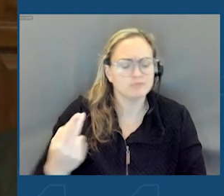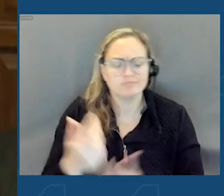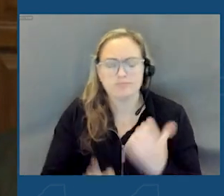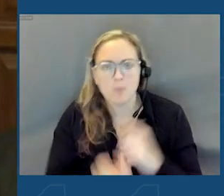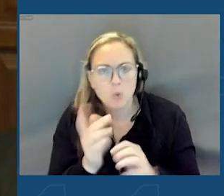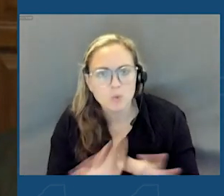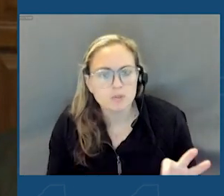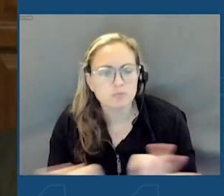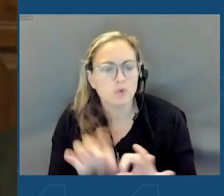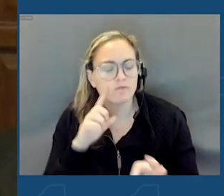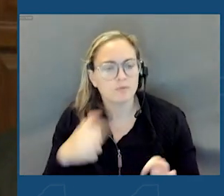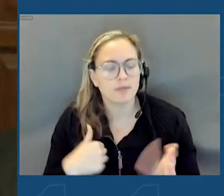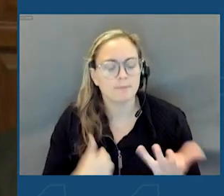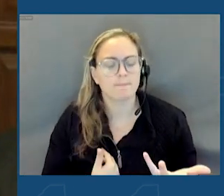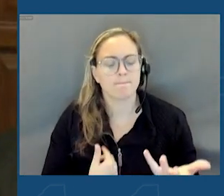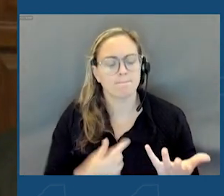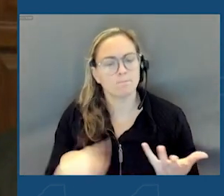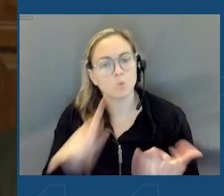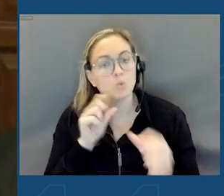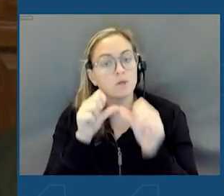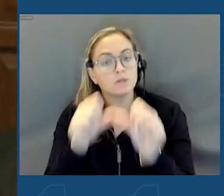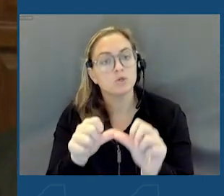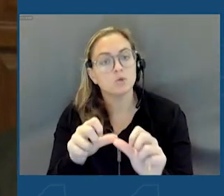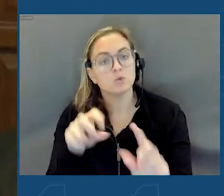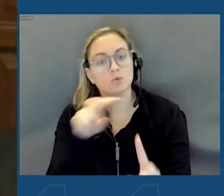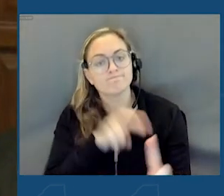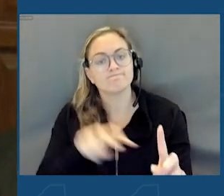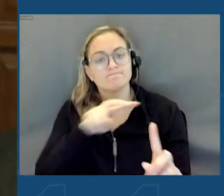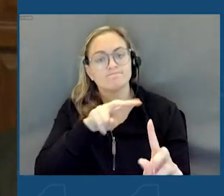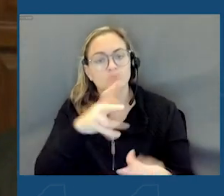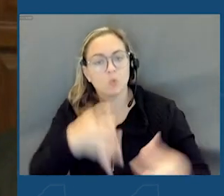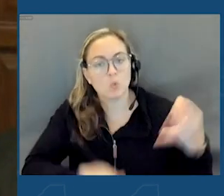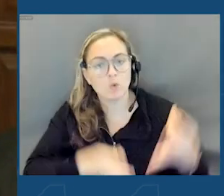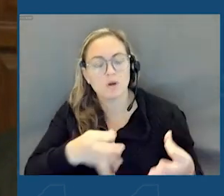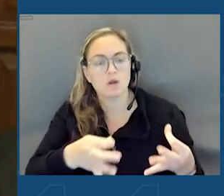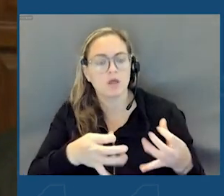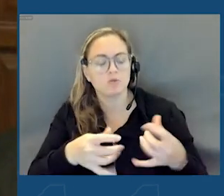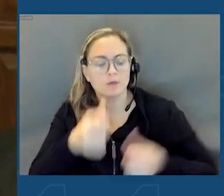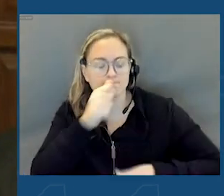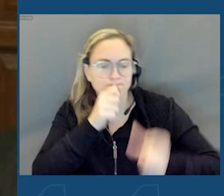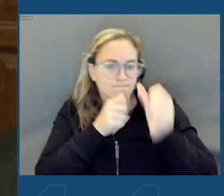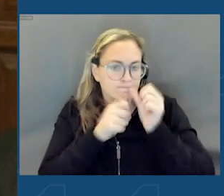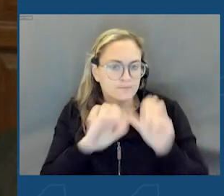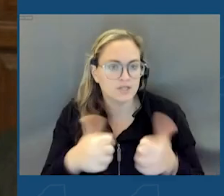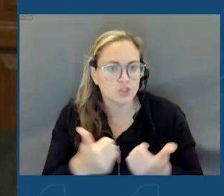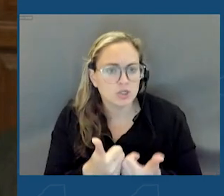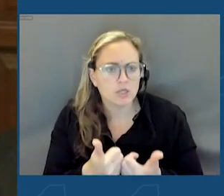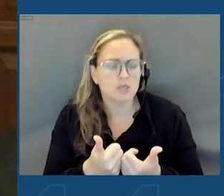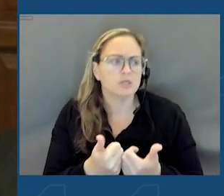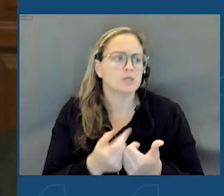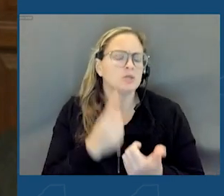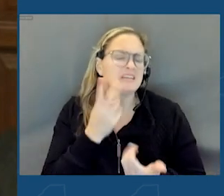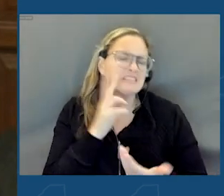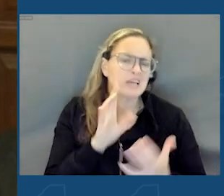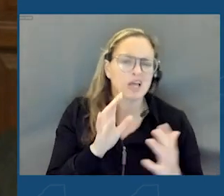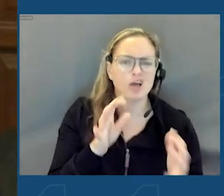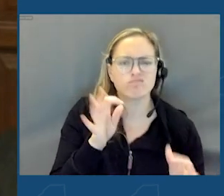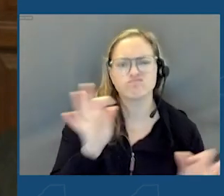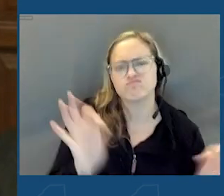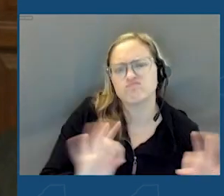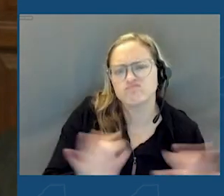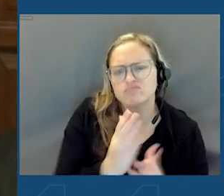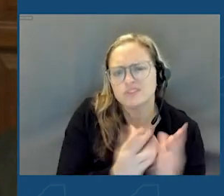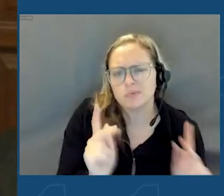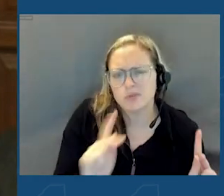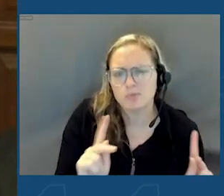me, that people continue to look at this court. As we deal with the challenges, they may seem minor to some, but for every person who comes before this